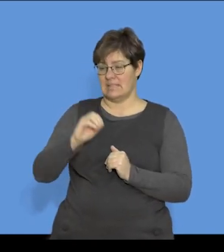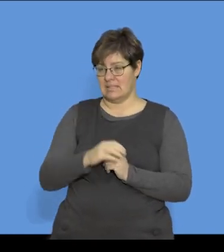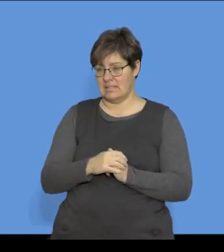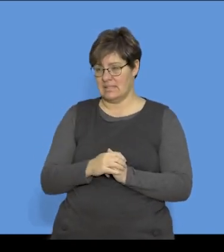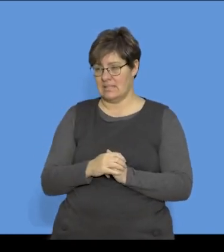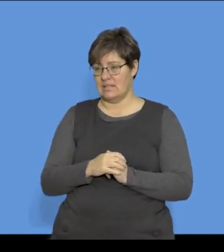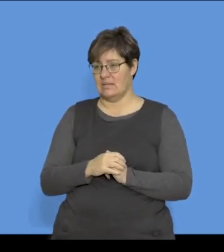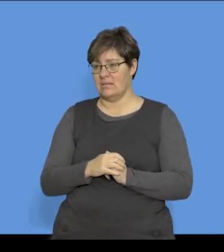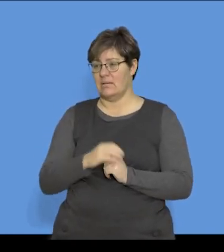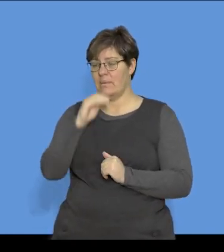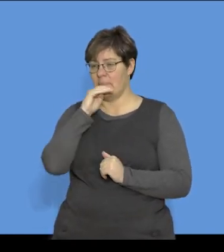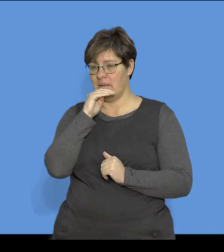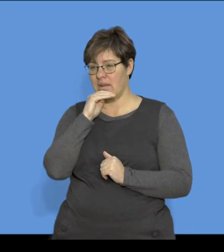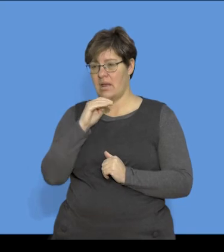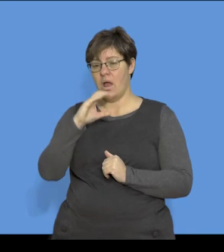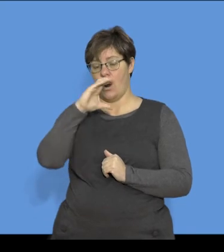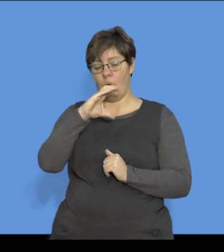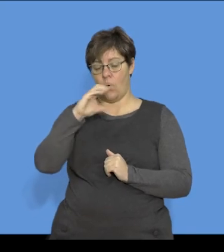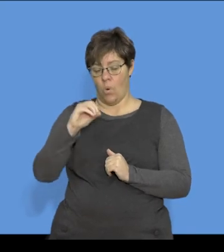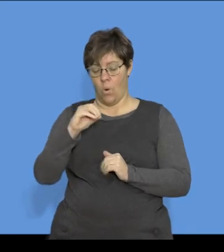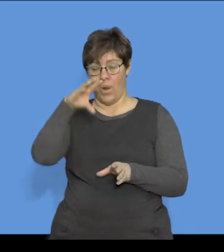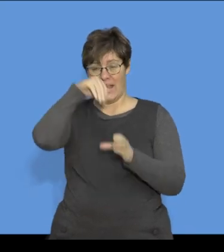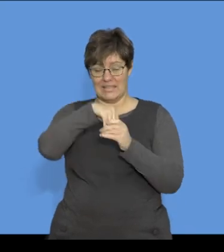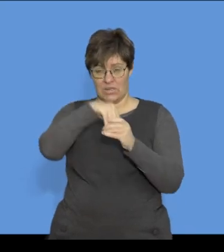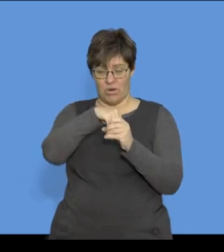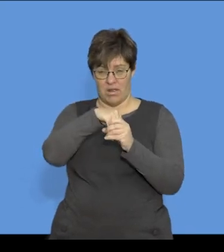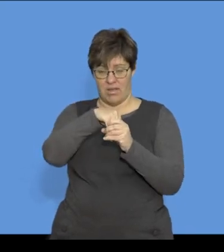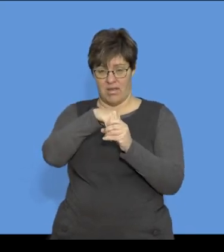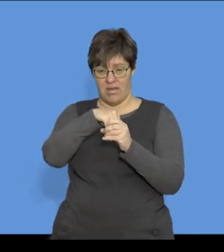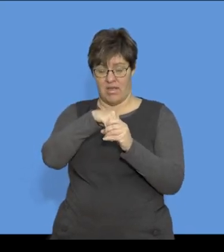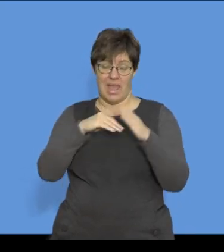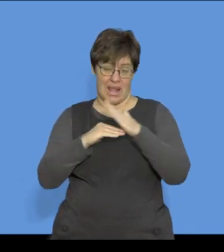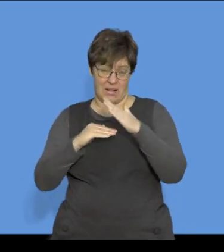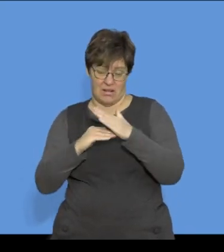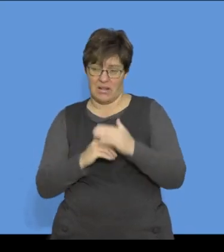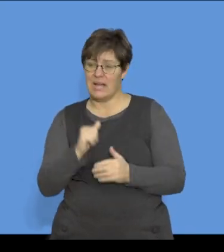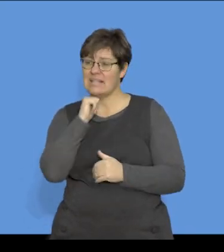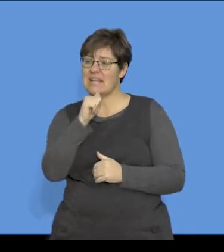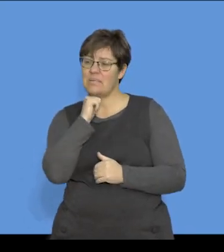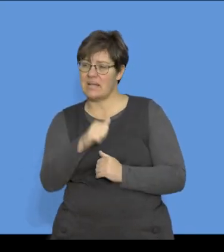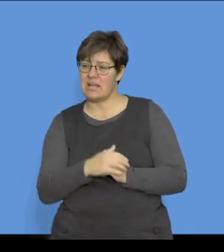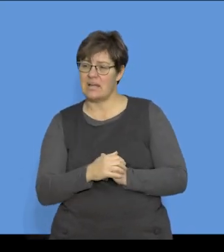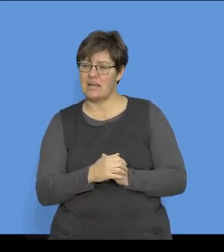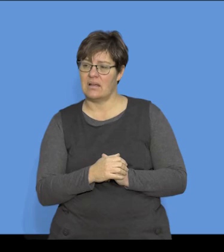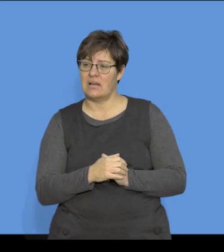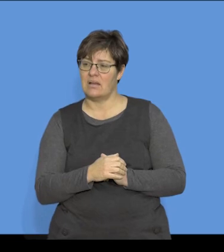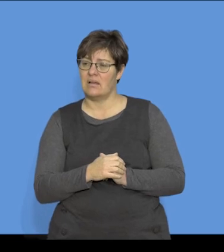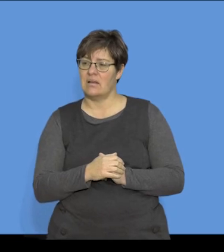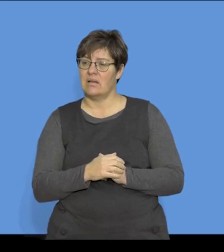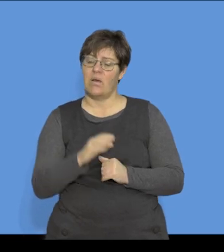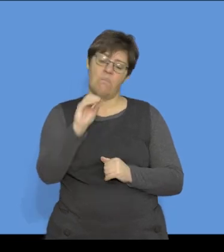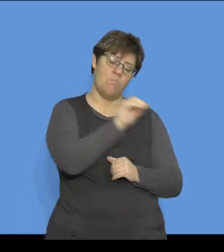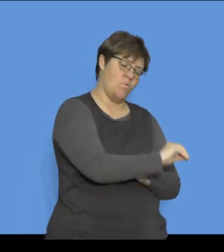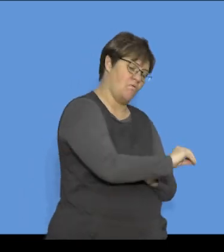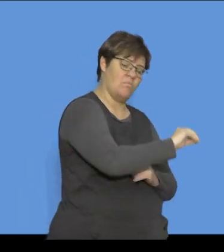which will make it co-interior angles, right? It doesn't really matter how you move this particular shape. At